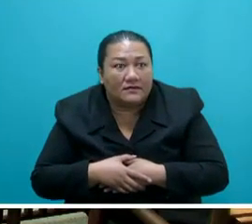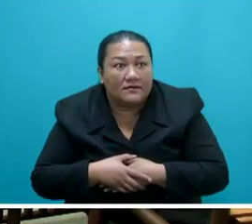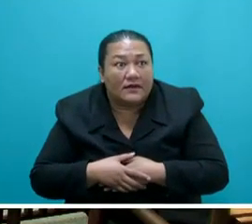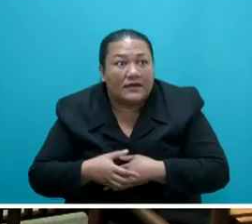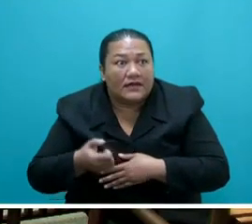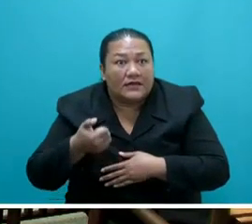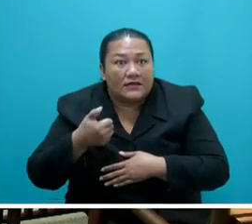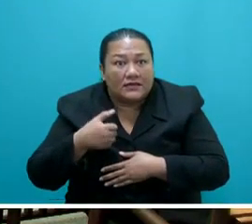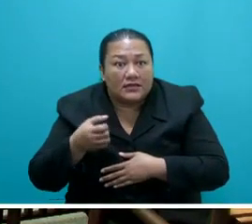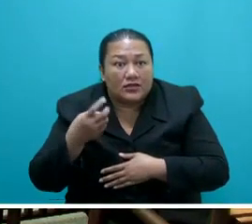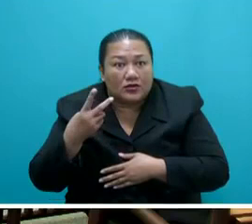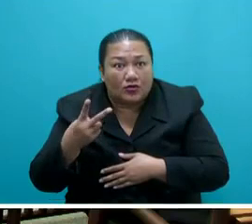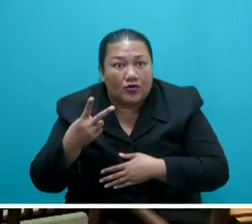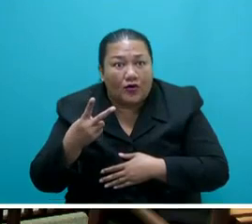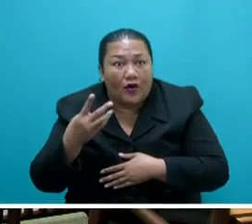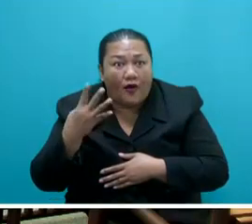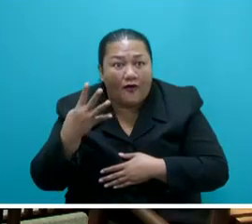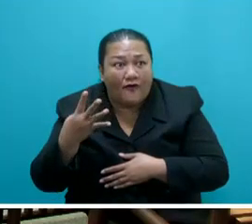62(4)(a).